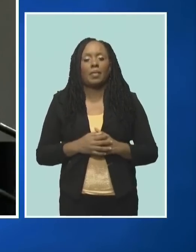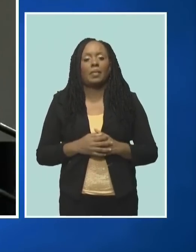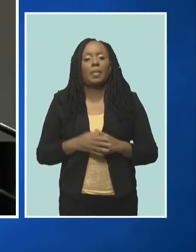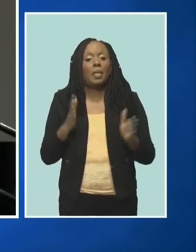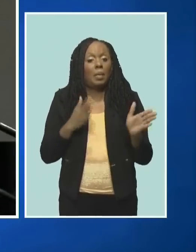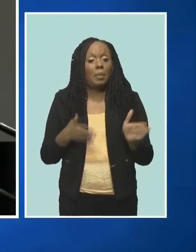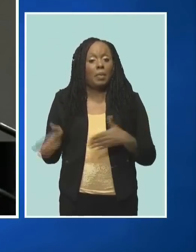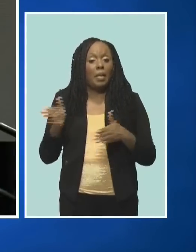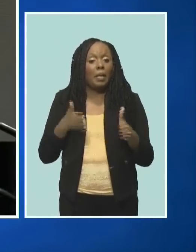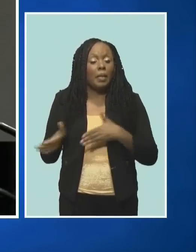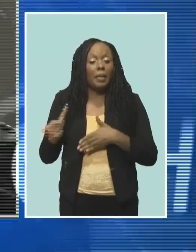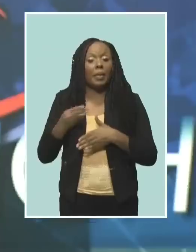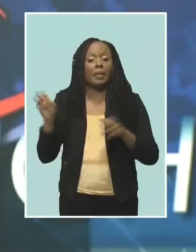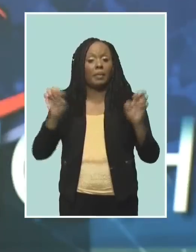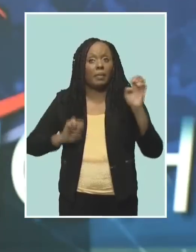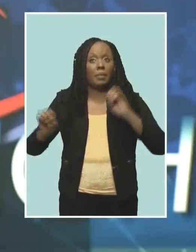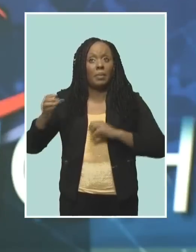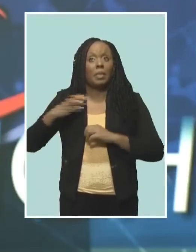committee.